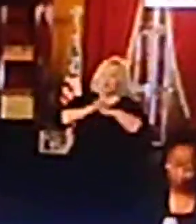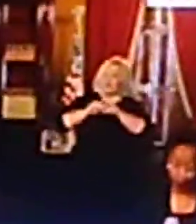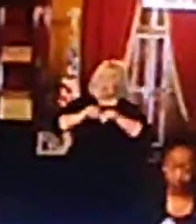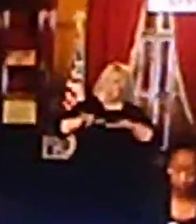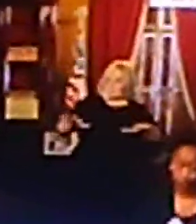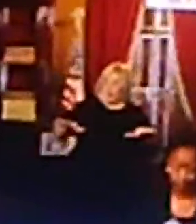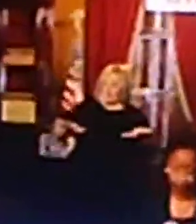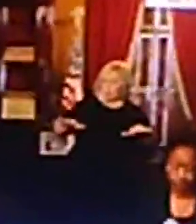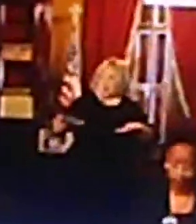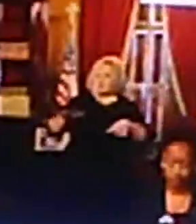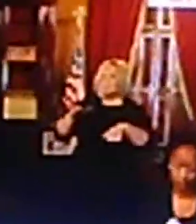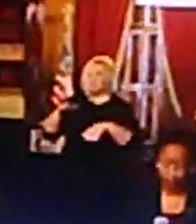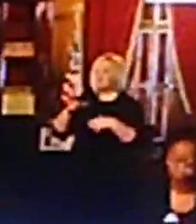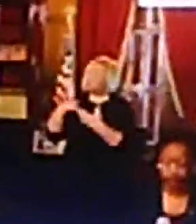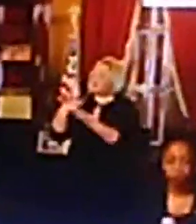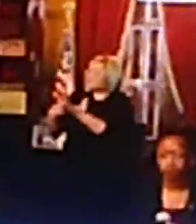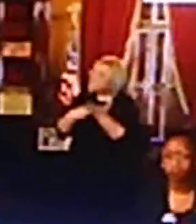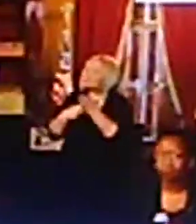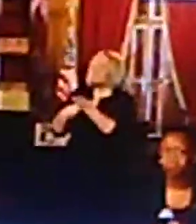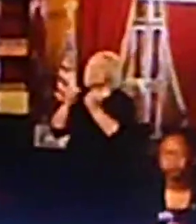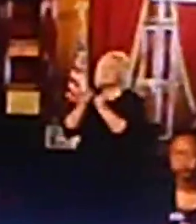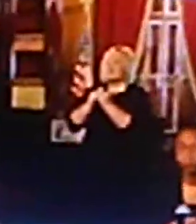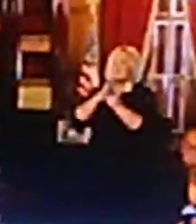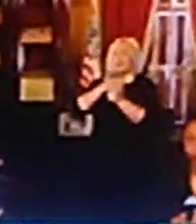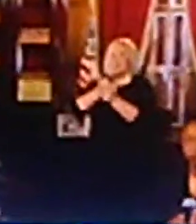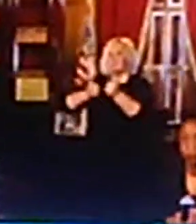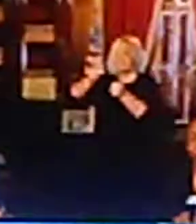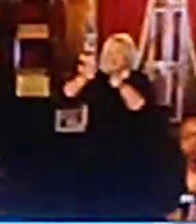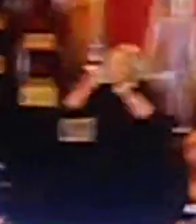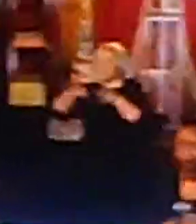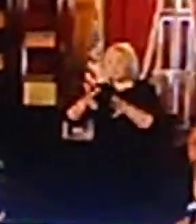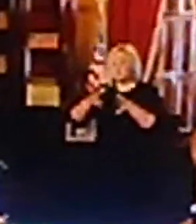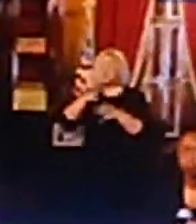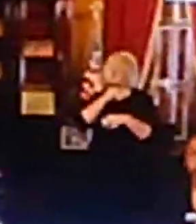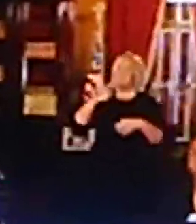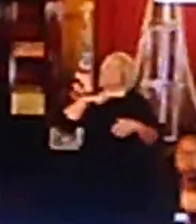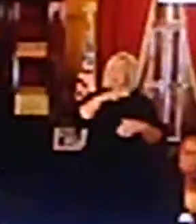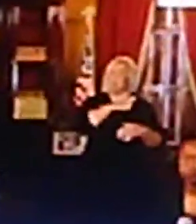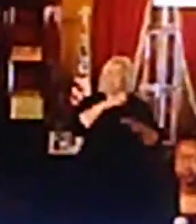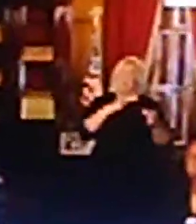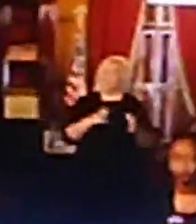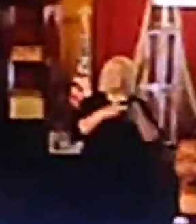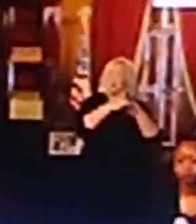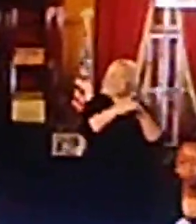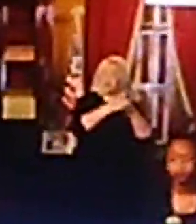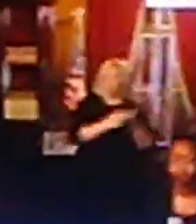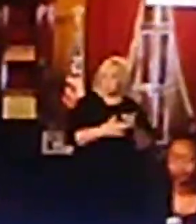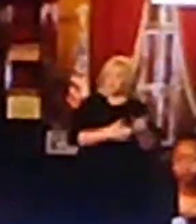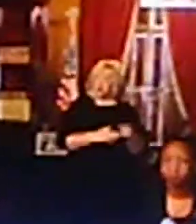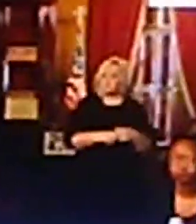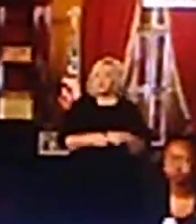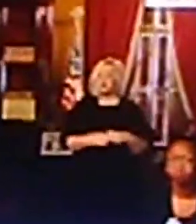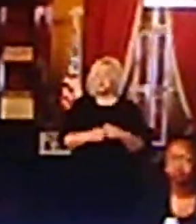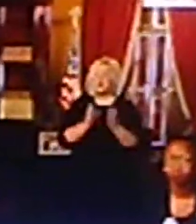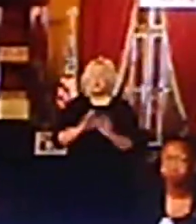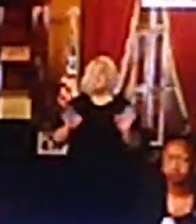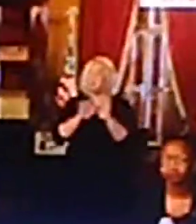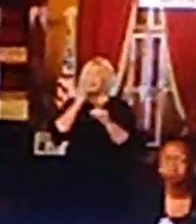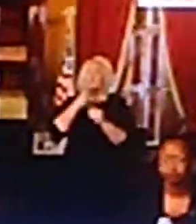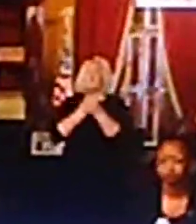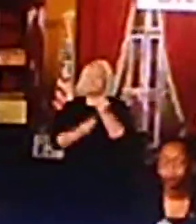was negotiated in good faith with my administration and the legislative leaders. Key priorities from